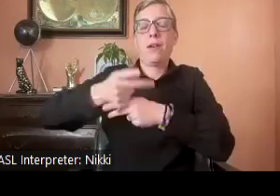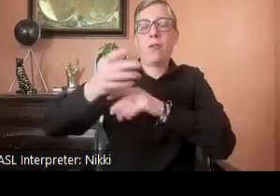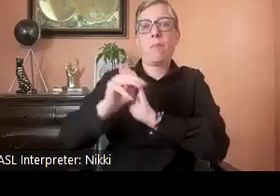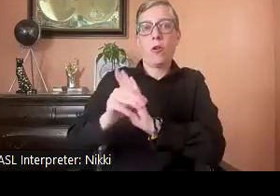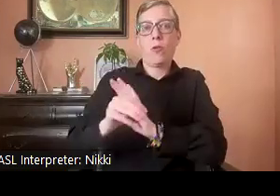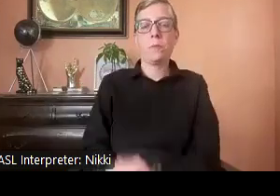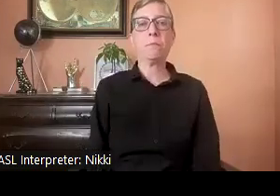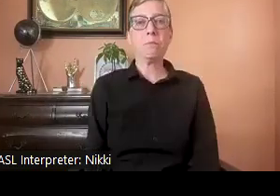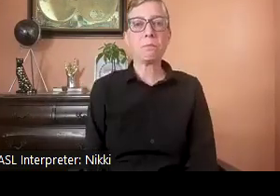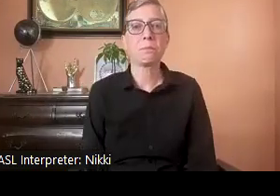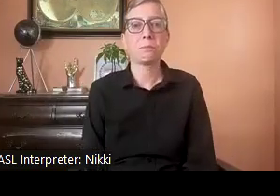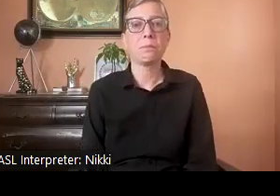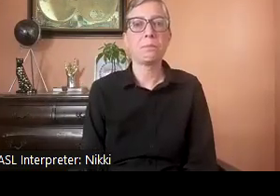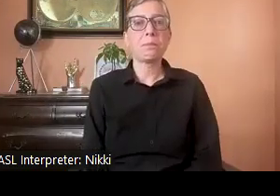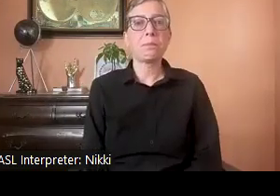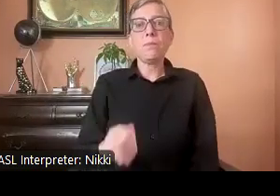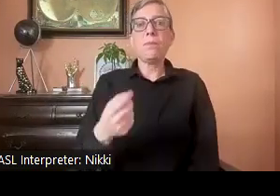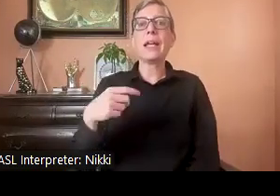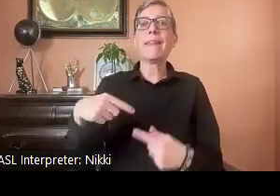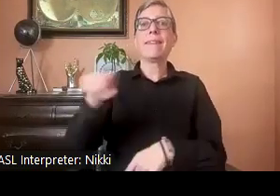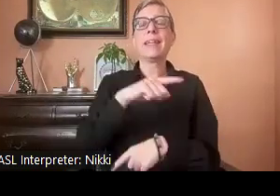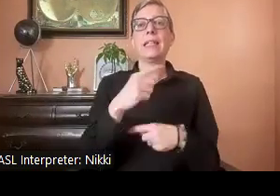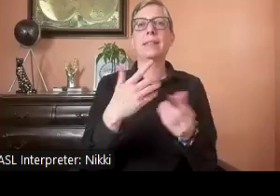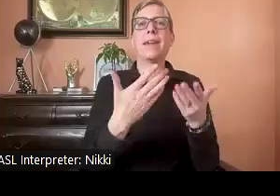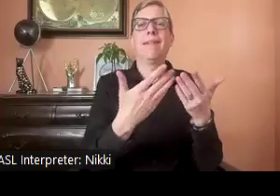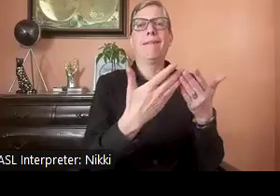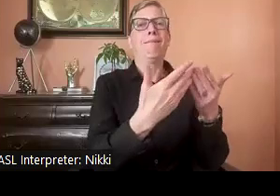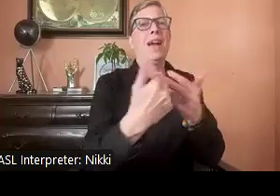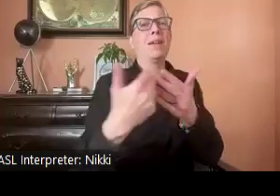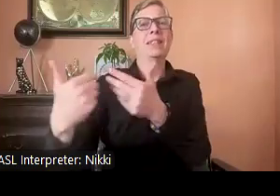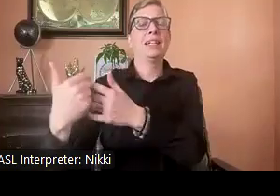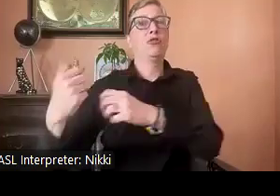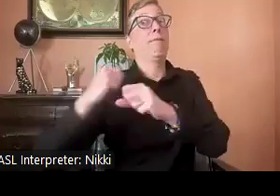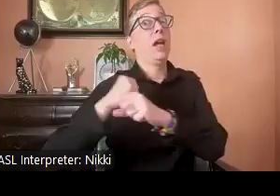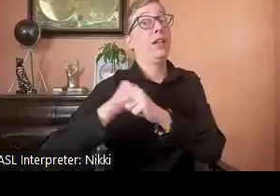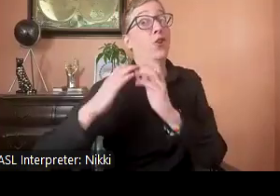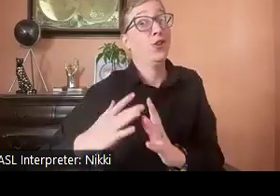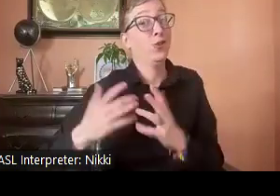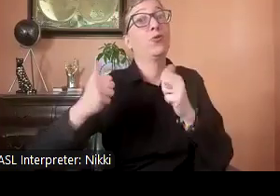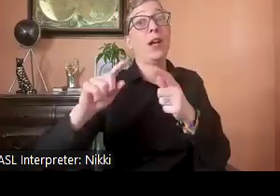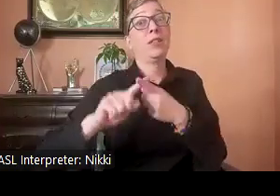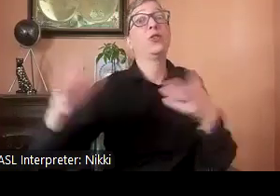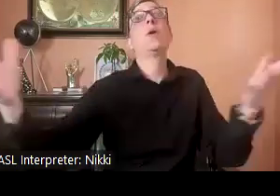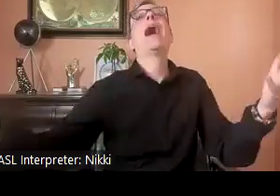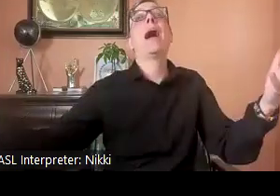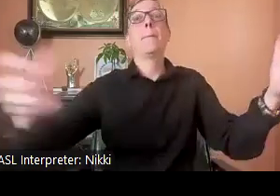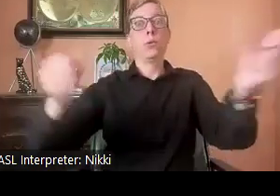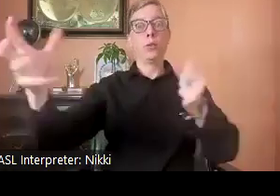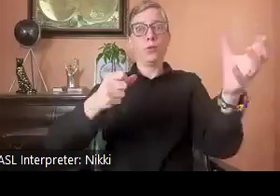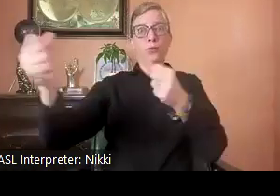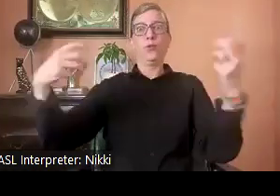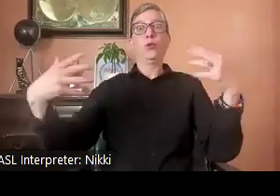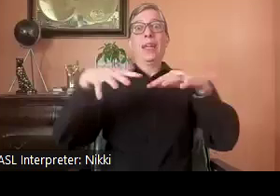them, they were trying to better operationalize the biopsychosocial model, bring physicians and medical providers and behavioral